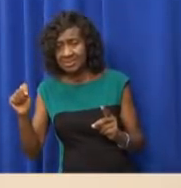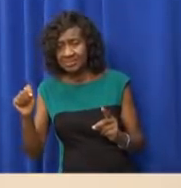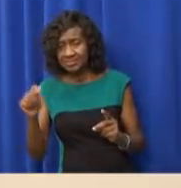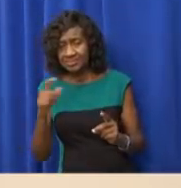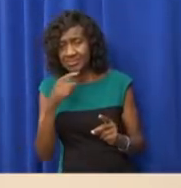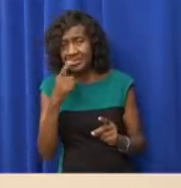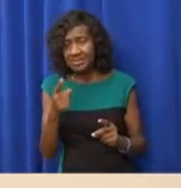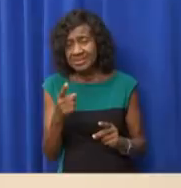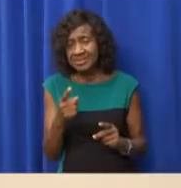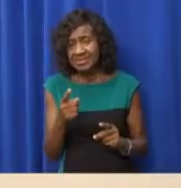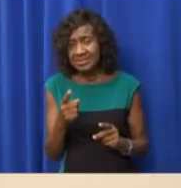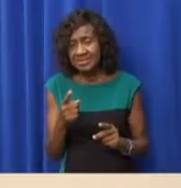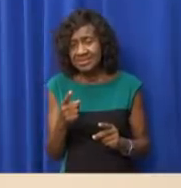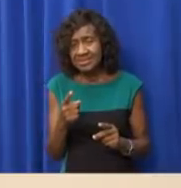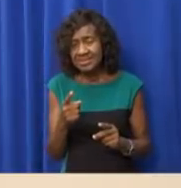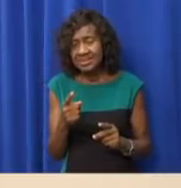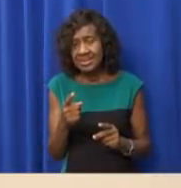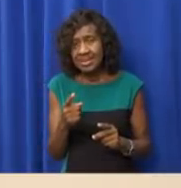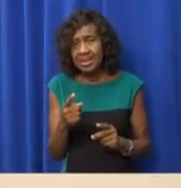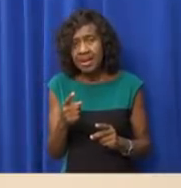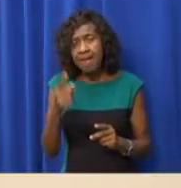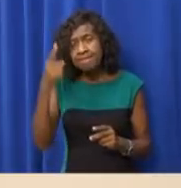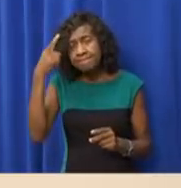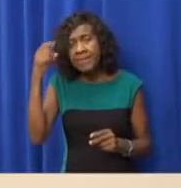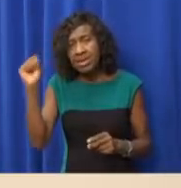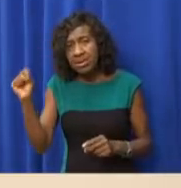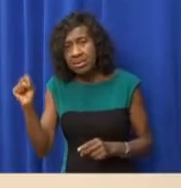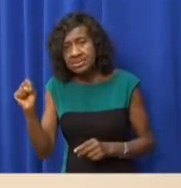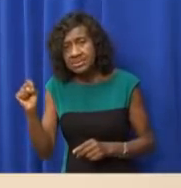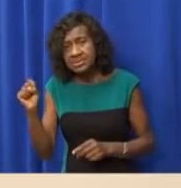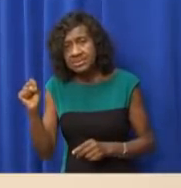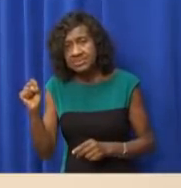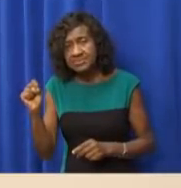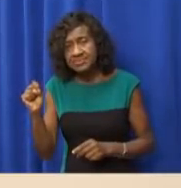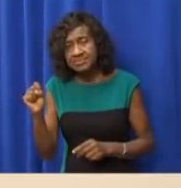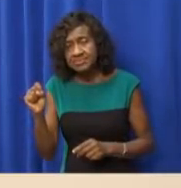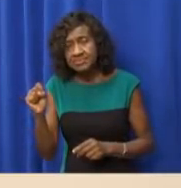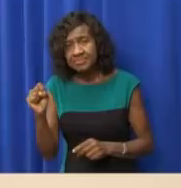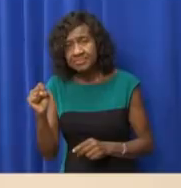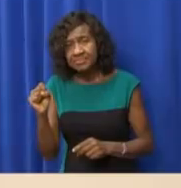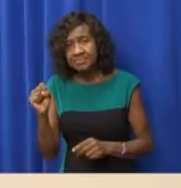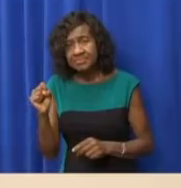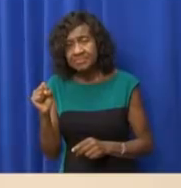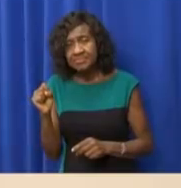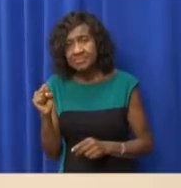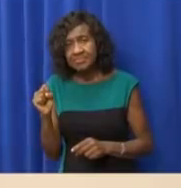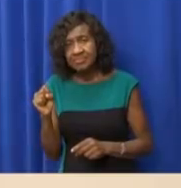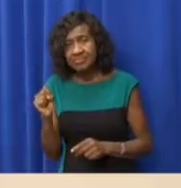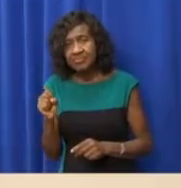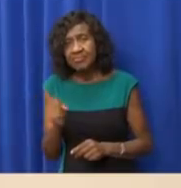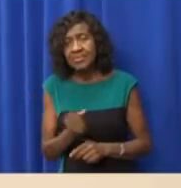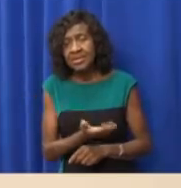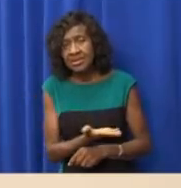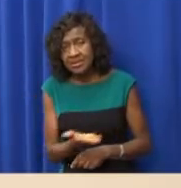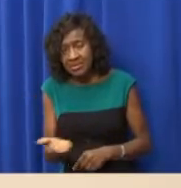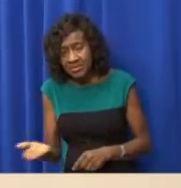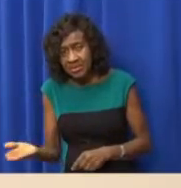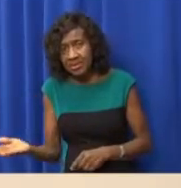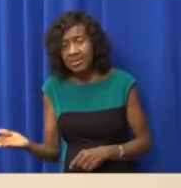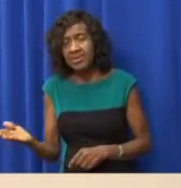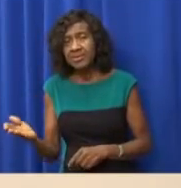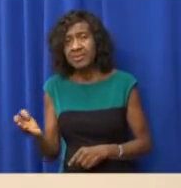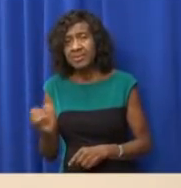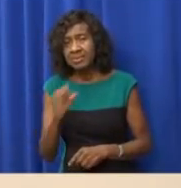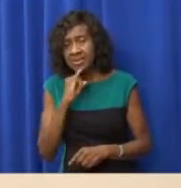is that it is still a reality that there is significant